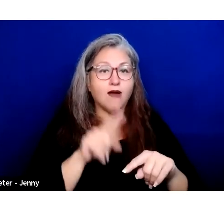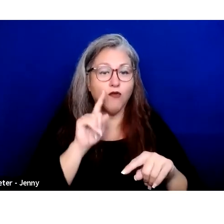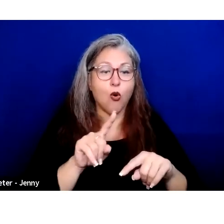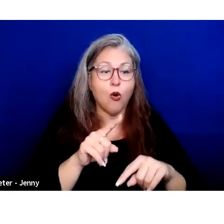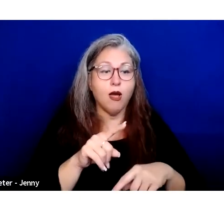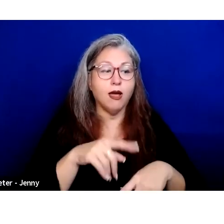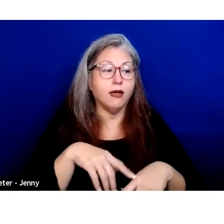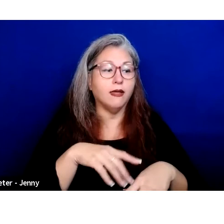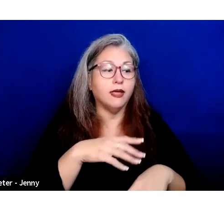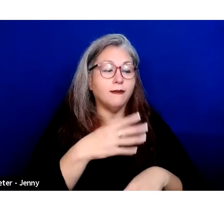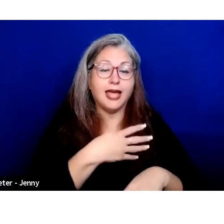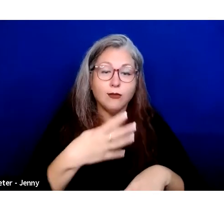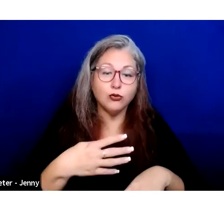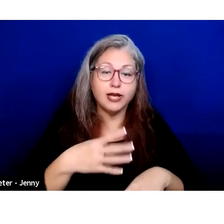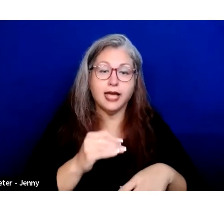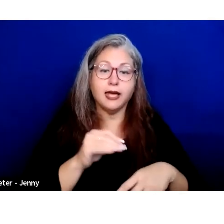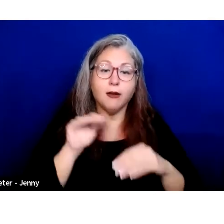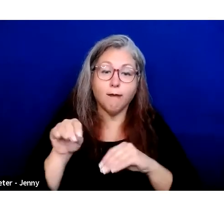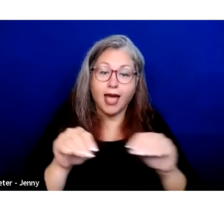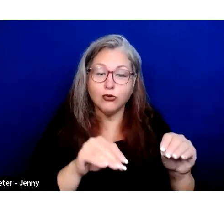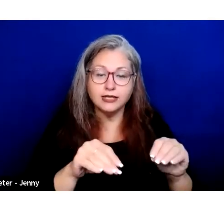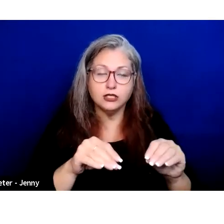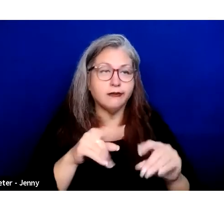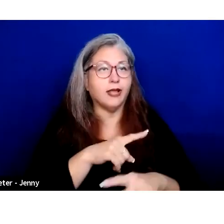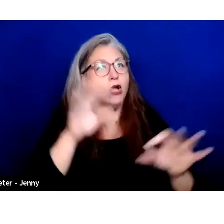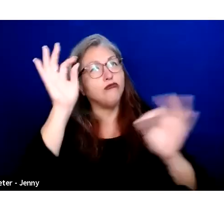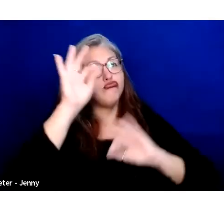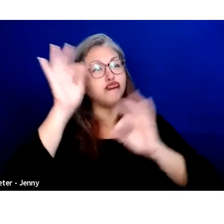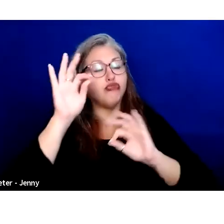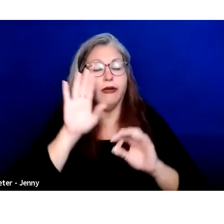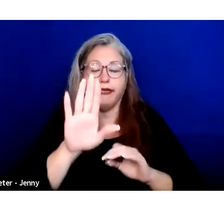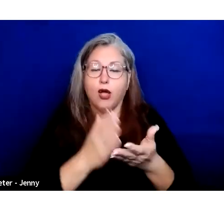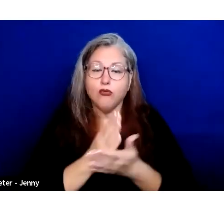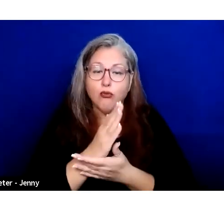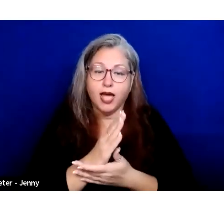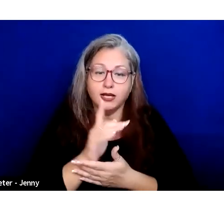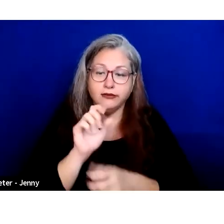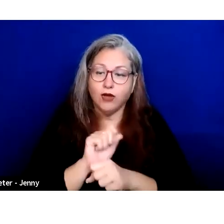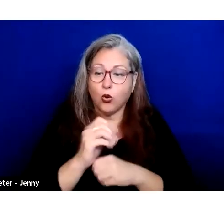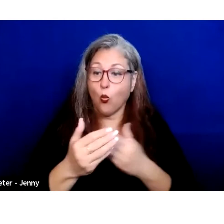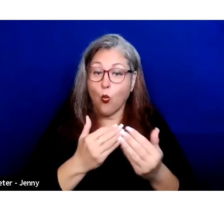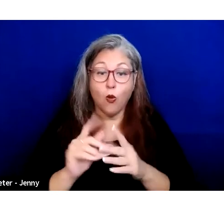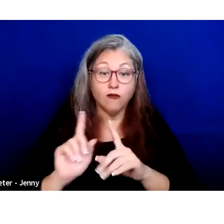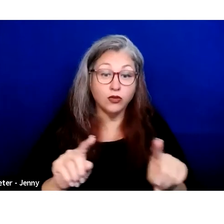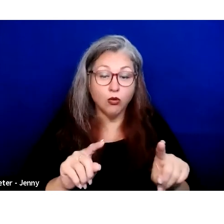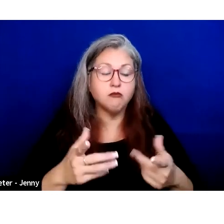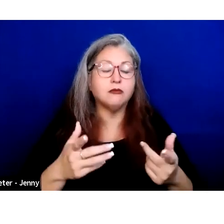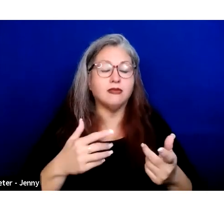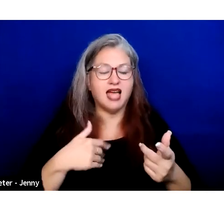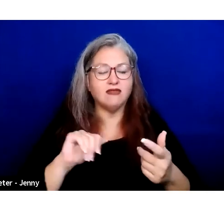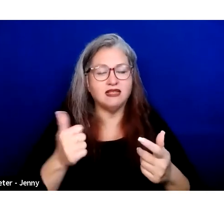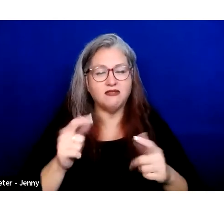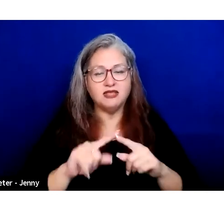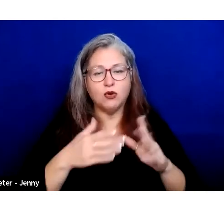and immigrants to not know the labor rights that they have wherever they're at, right? And there are other ways in which they